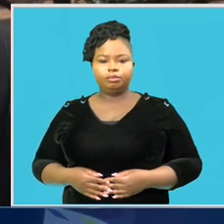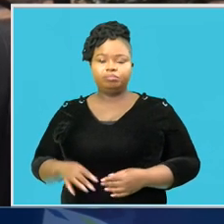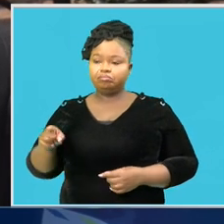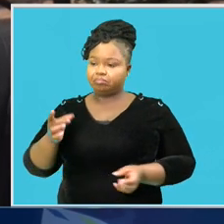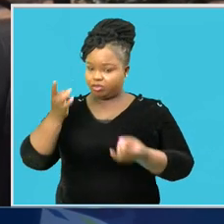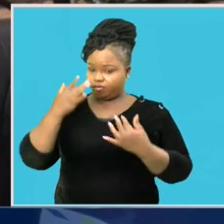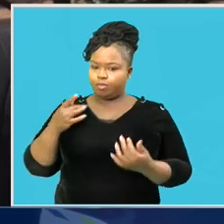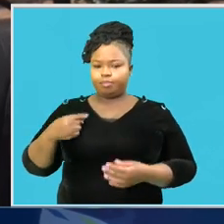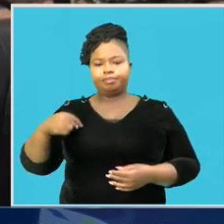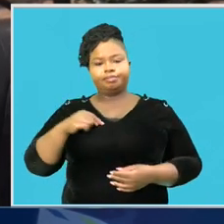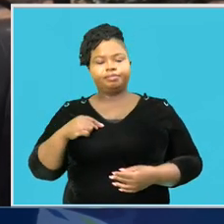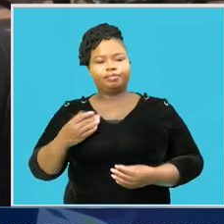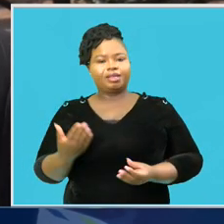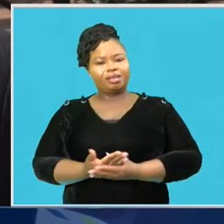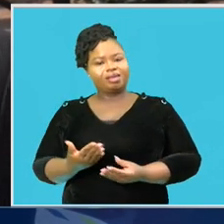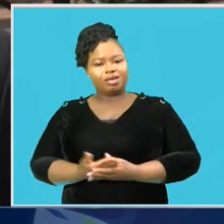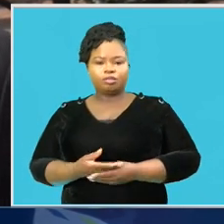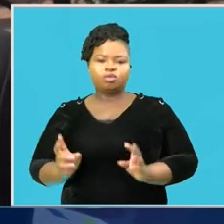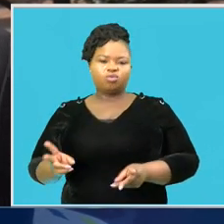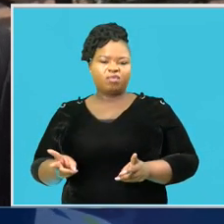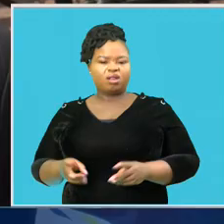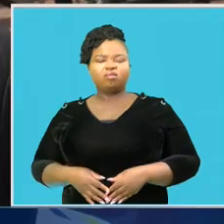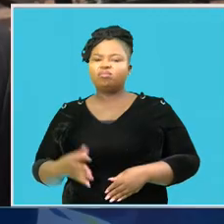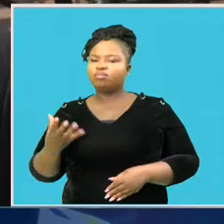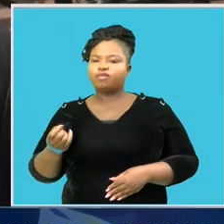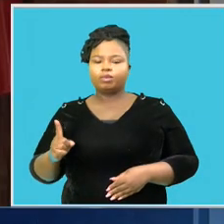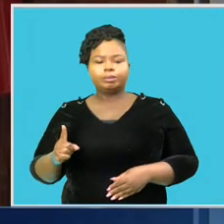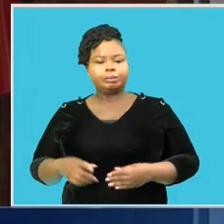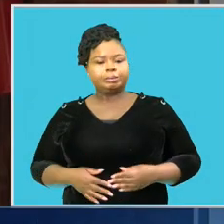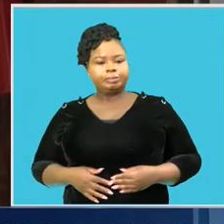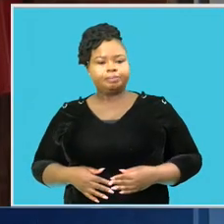that were informing us the kind of cases that they attend to, which